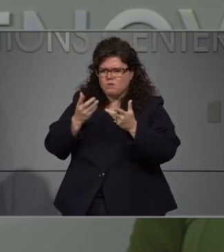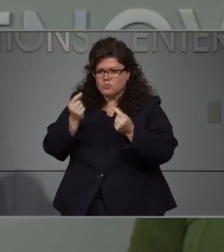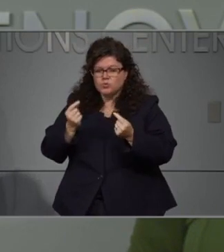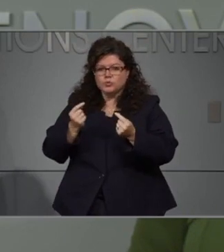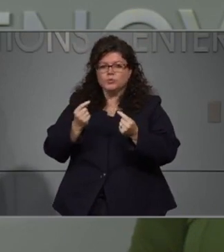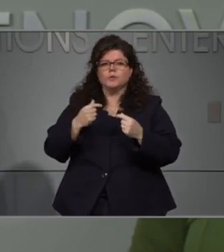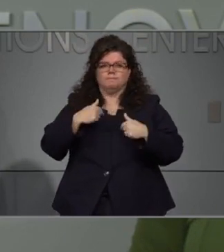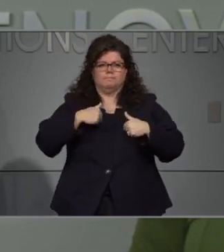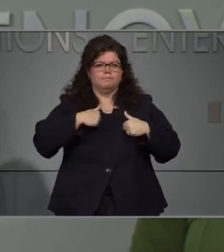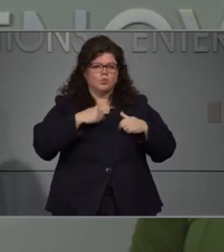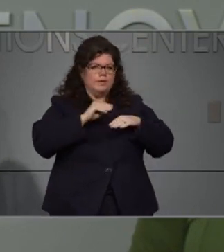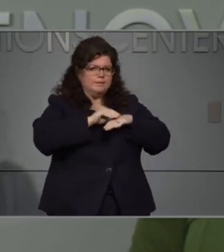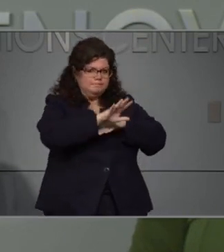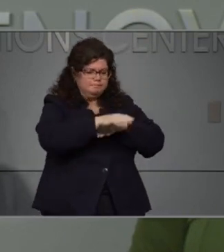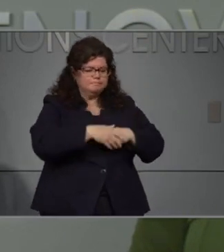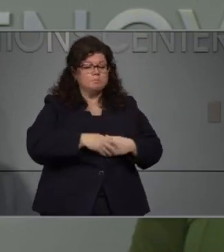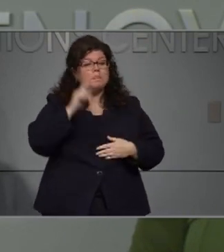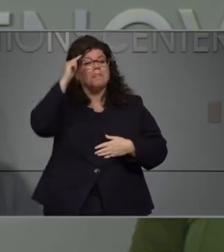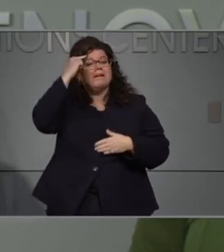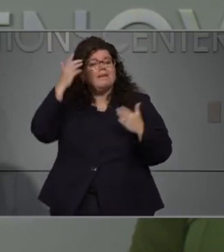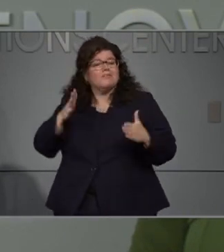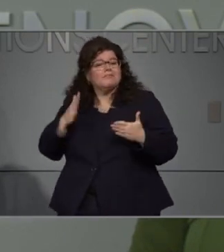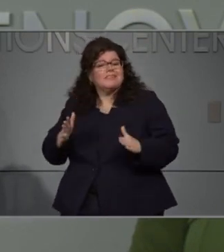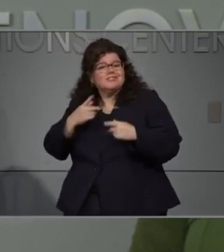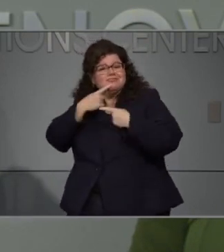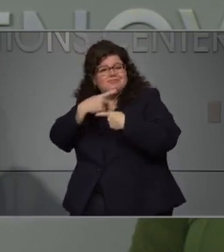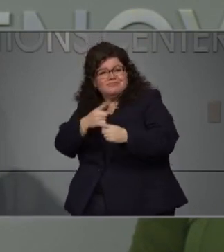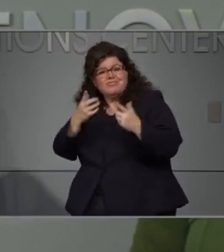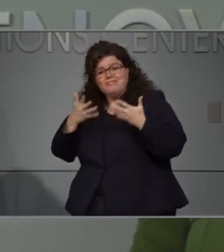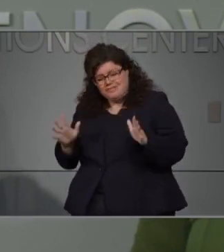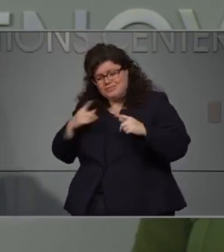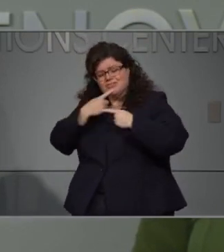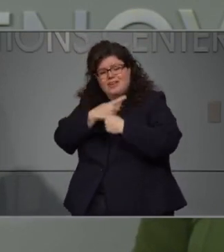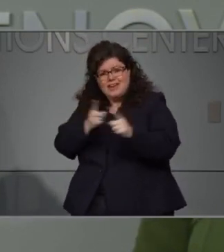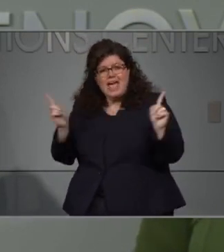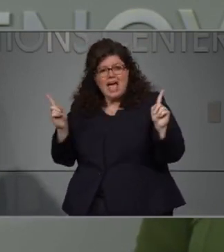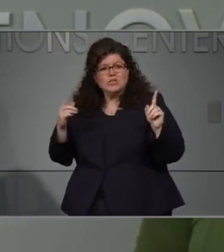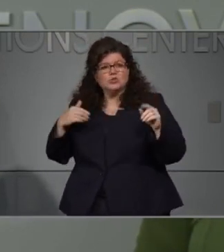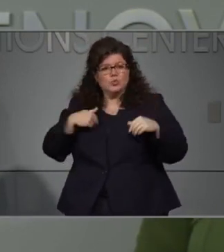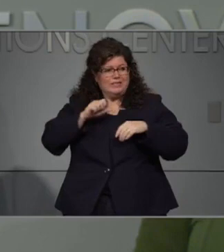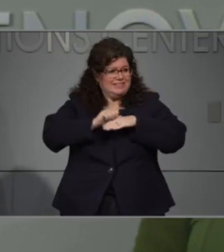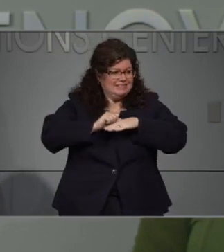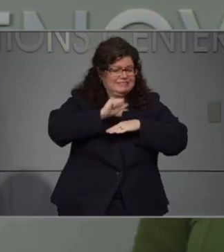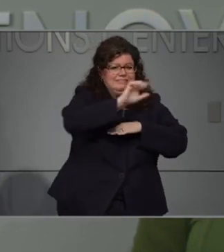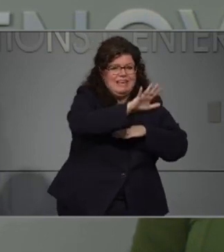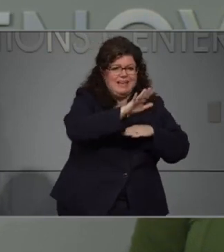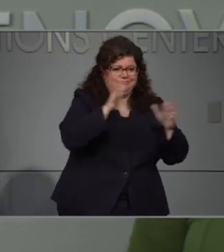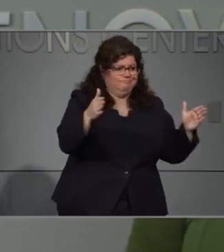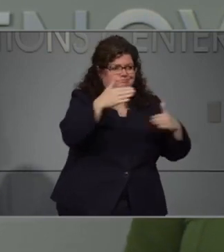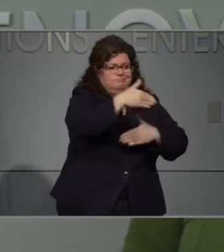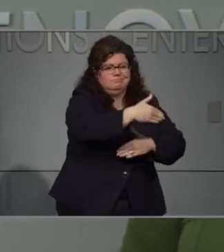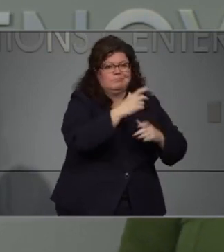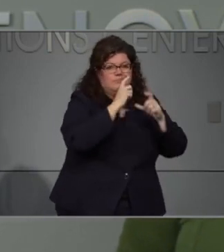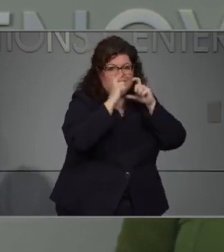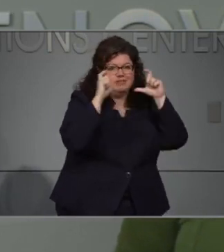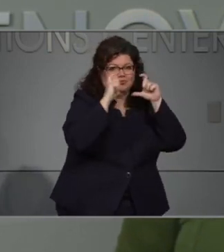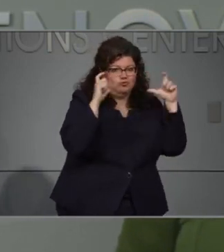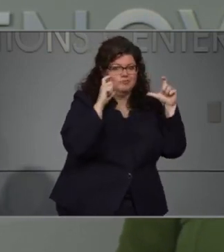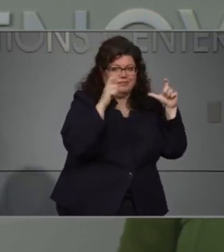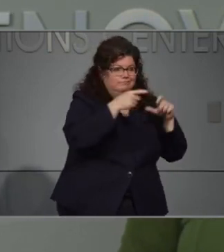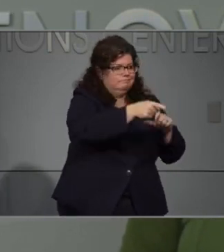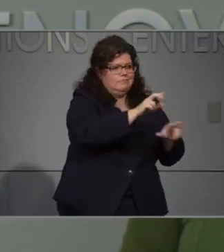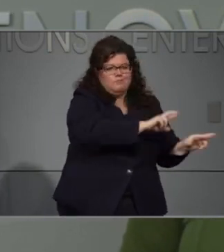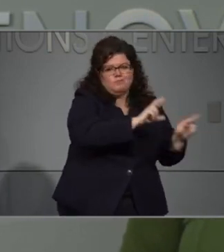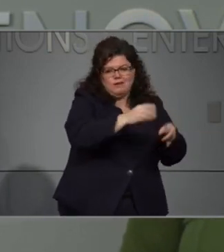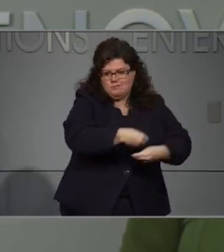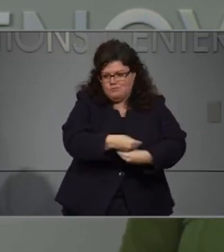done. First, the governor announced the other day is that we are sending face coverings to every school district to make sure that they have that. Then